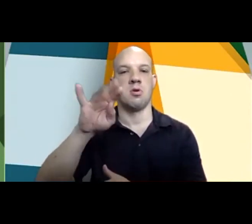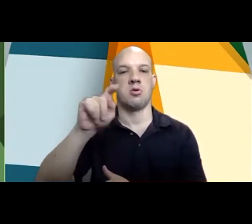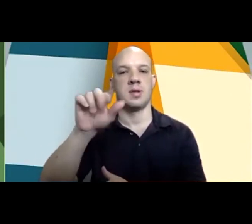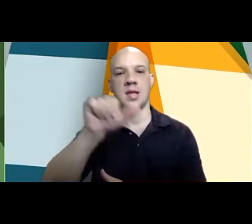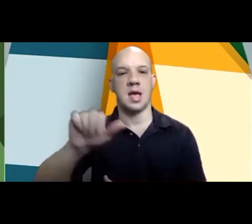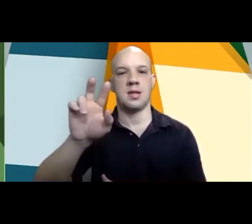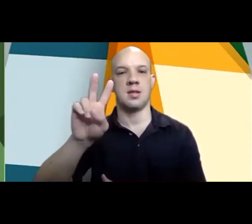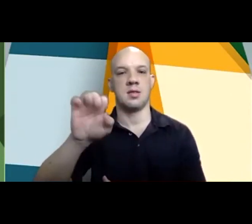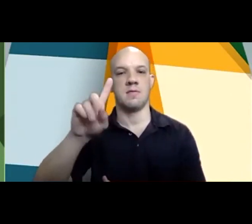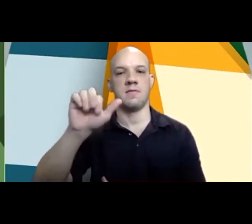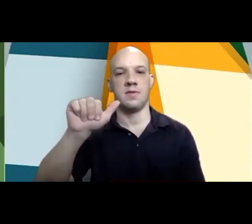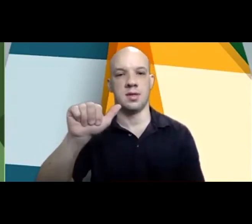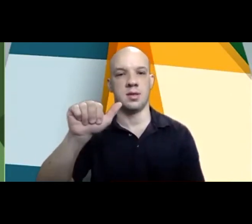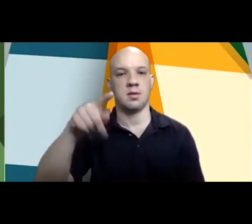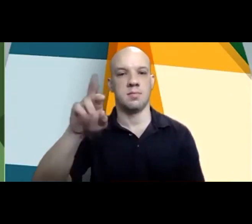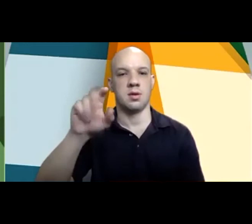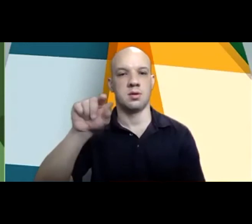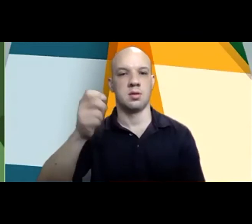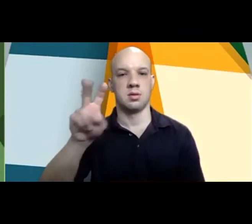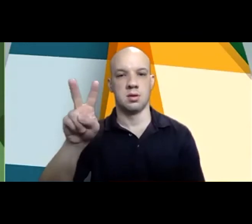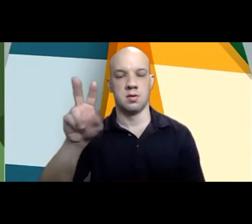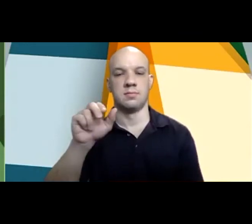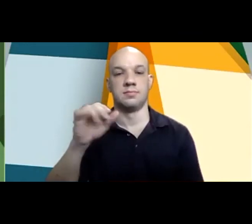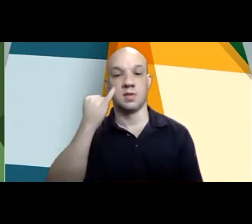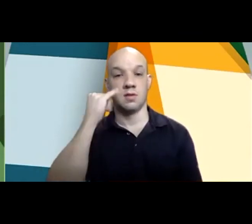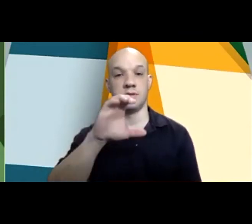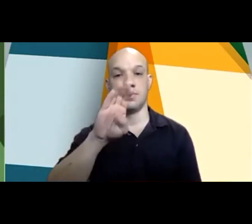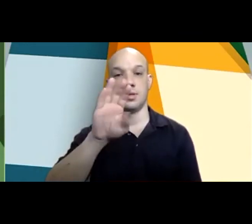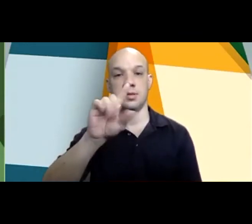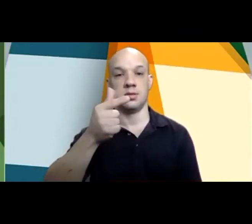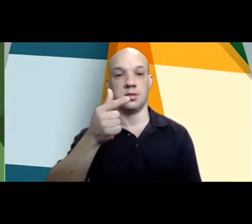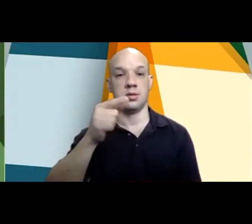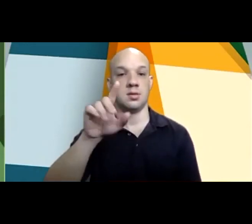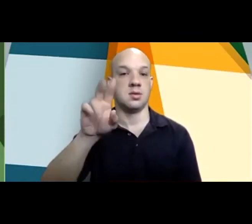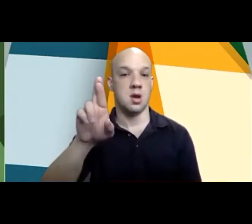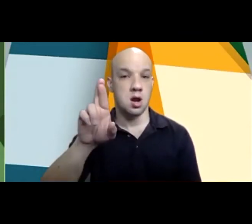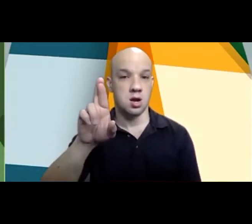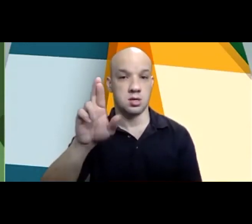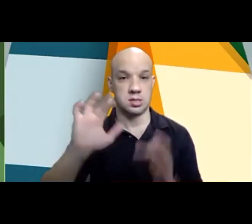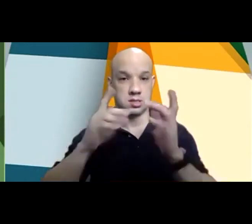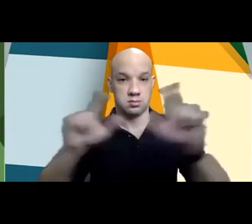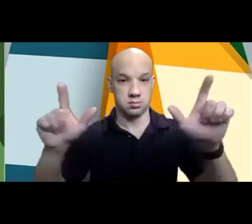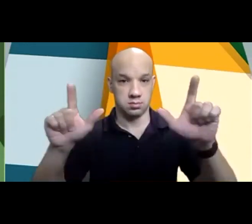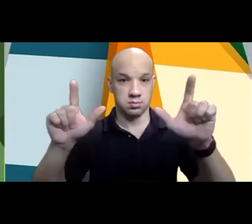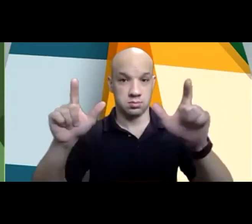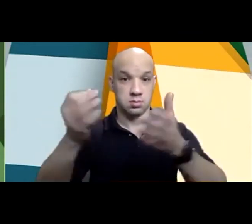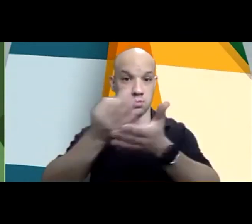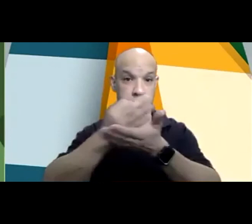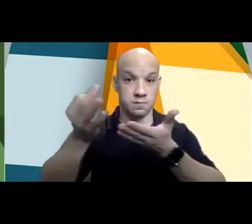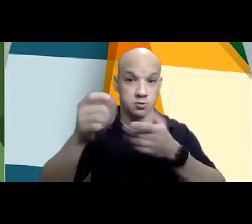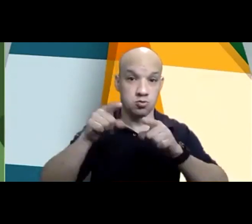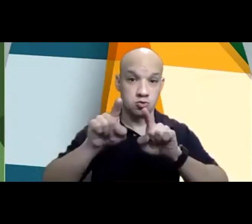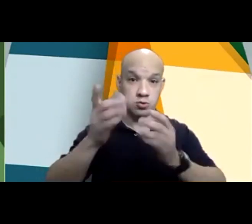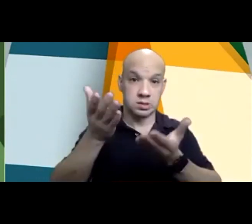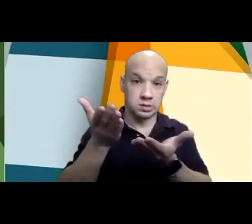cdbg-procurement@vivienda.pr.gov. If CDBG-DR website fails during the submission period on